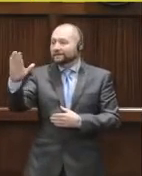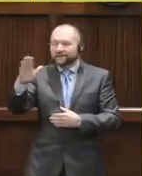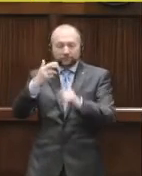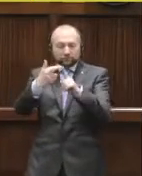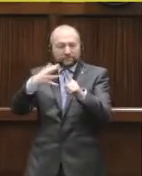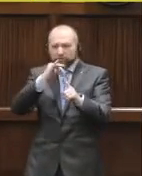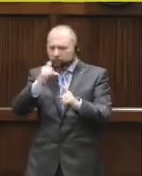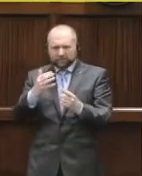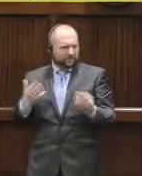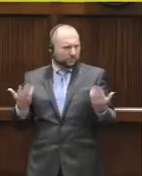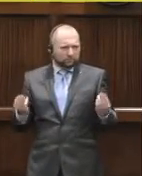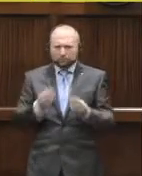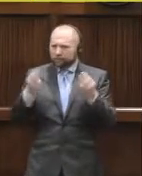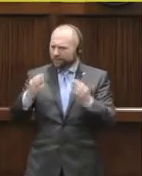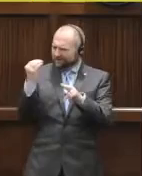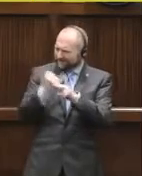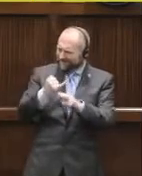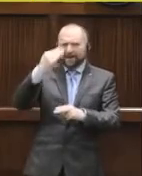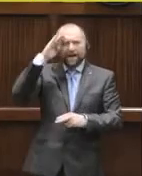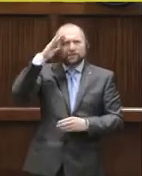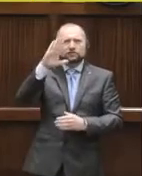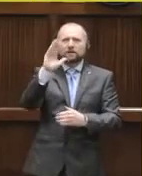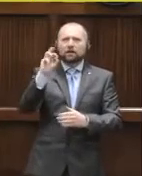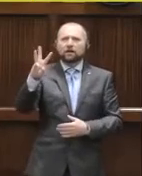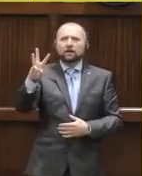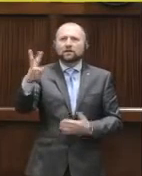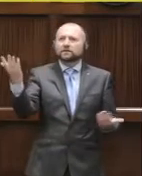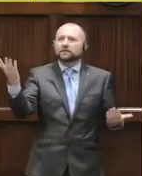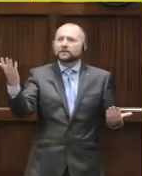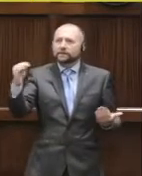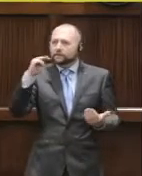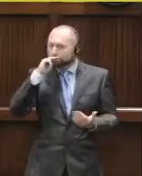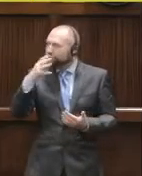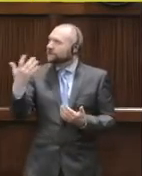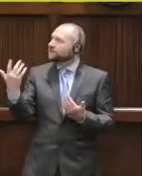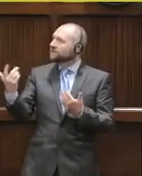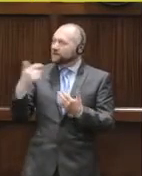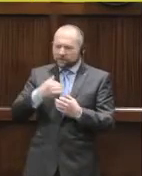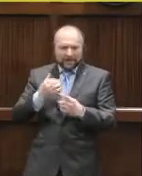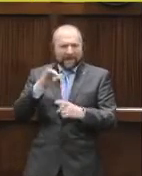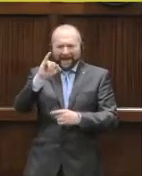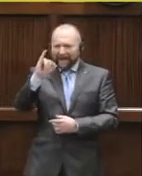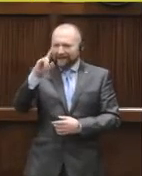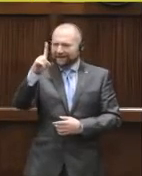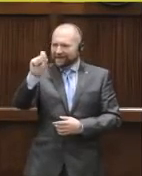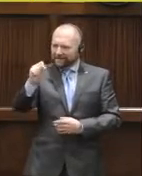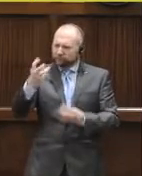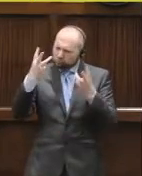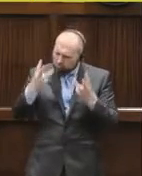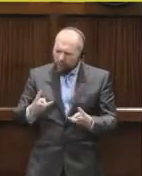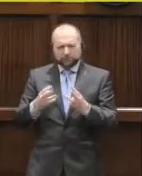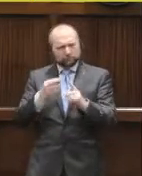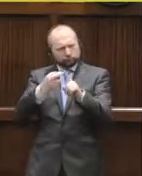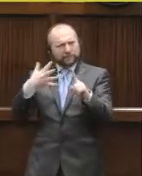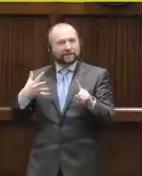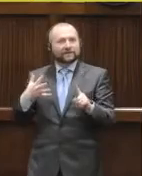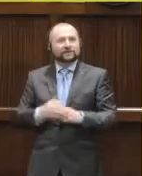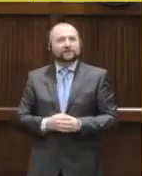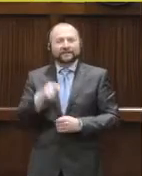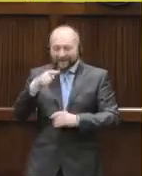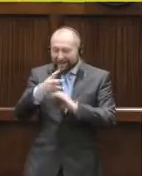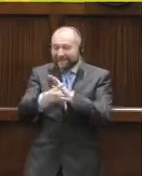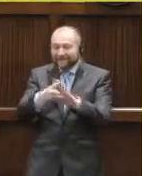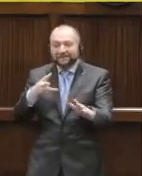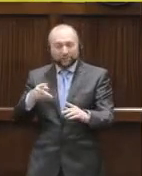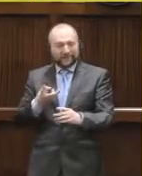Irish legislation, and it has been a crucial objective of the Irish Deaf Society to get recognition. This week, that